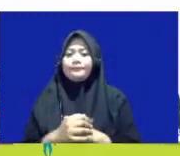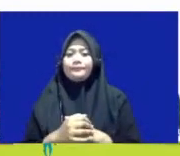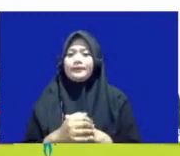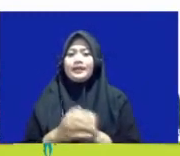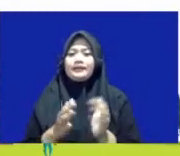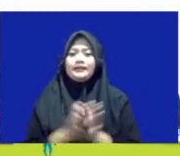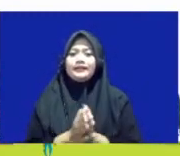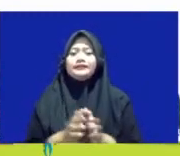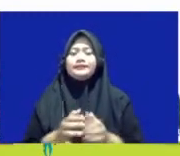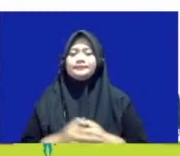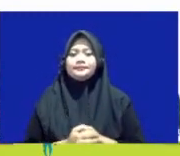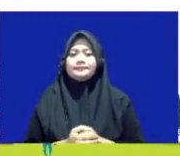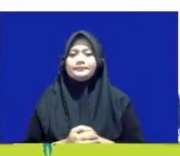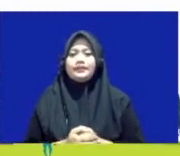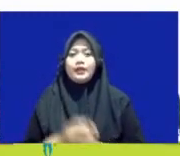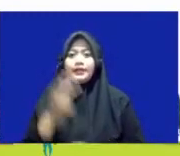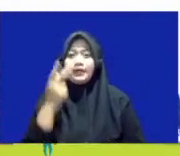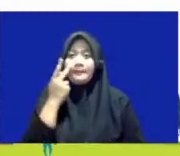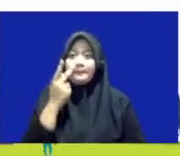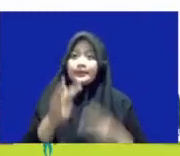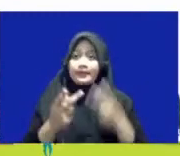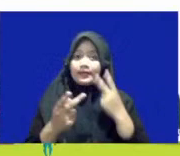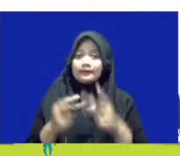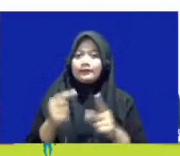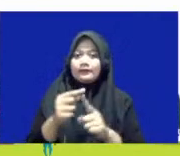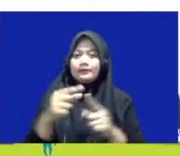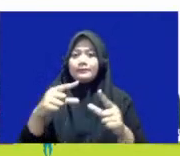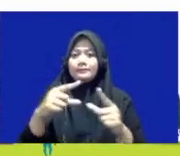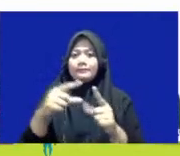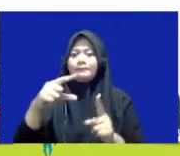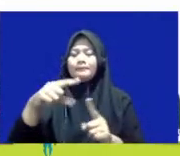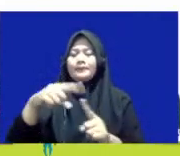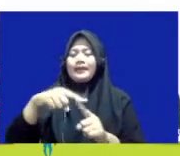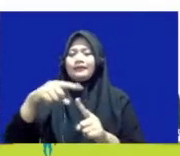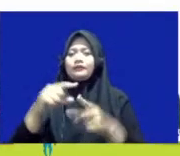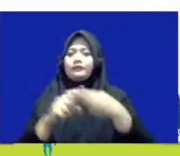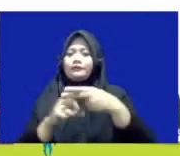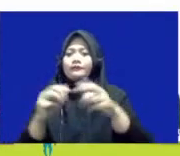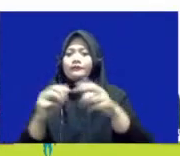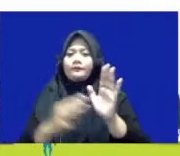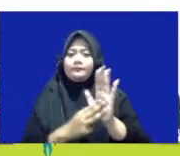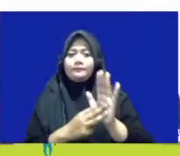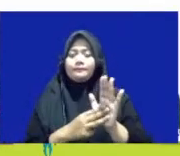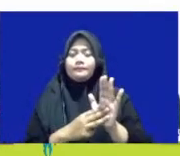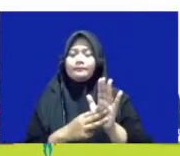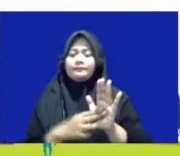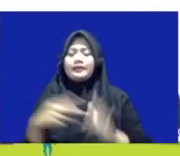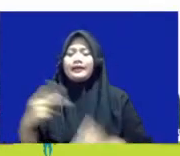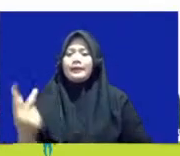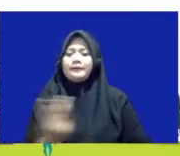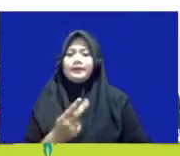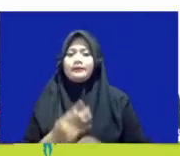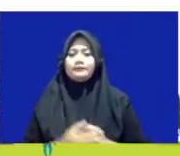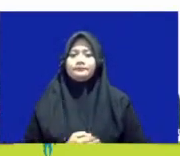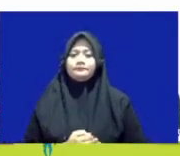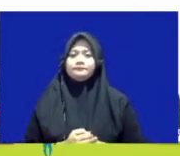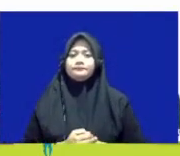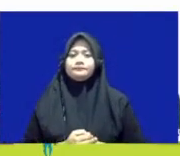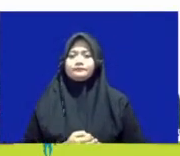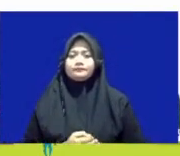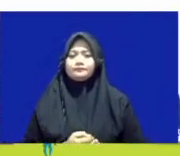north or northwest or middle region. Forecast-based financing is a great example of our